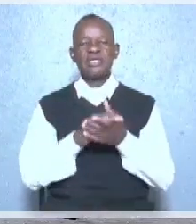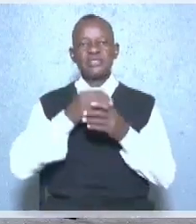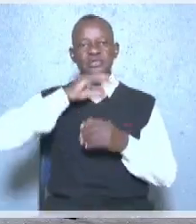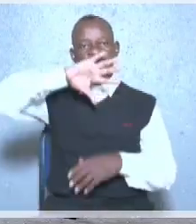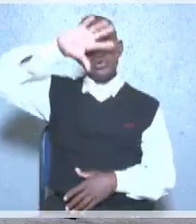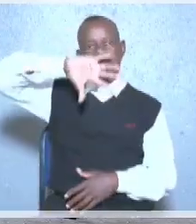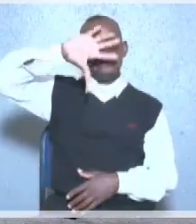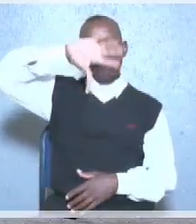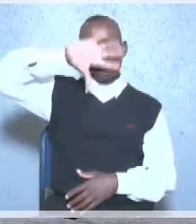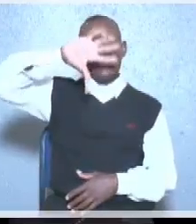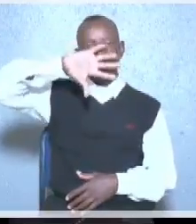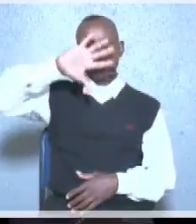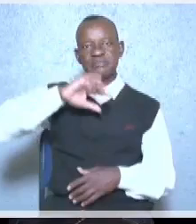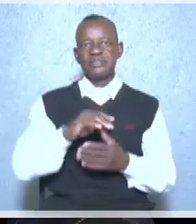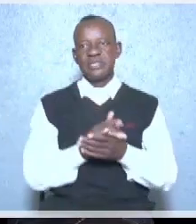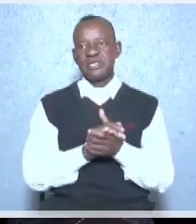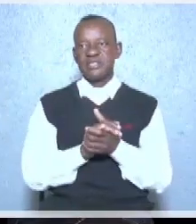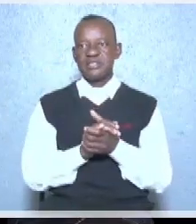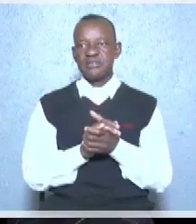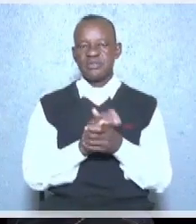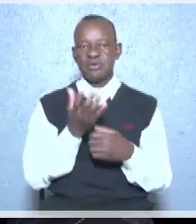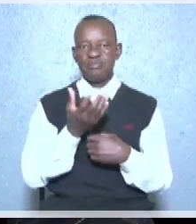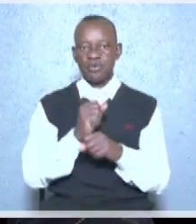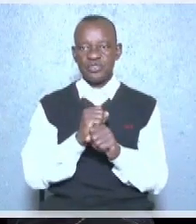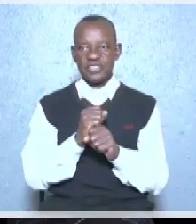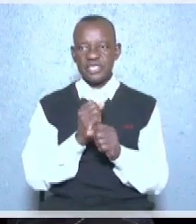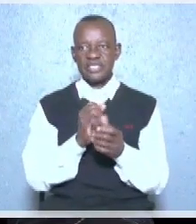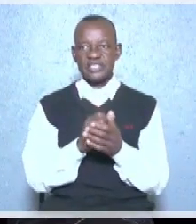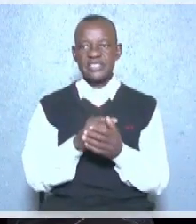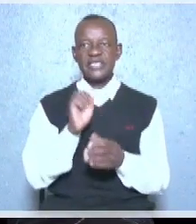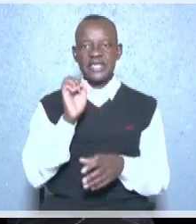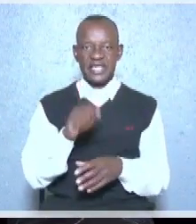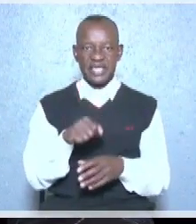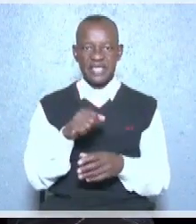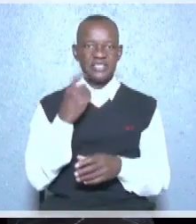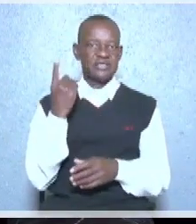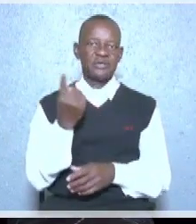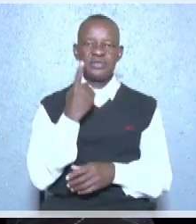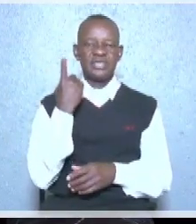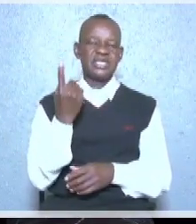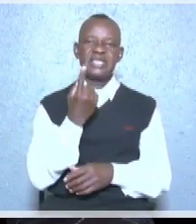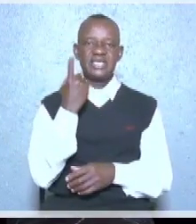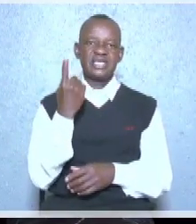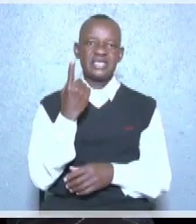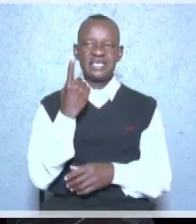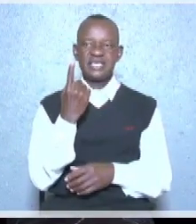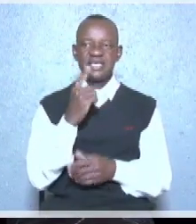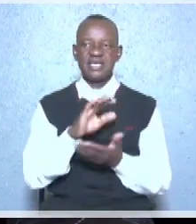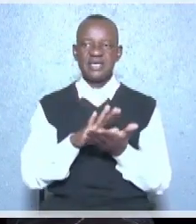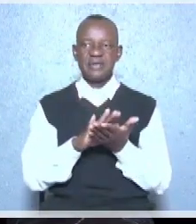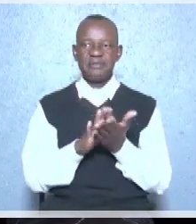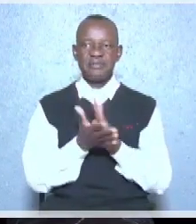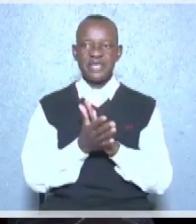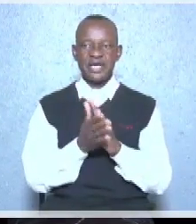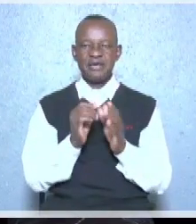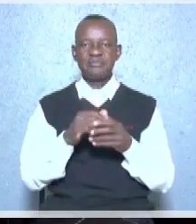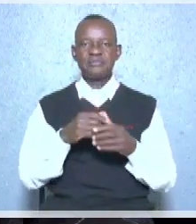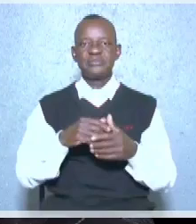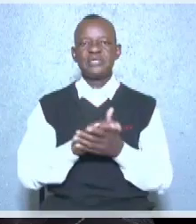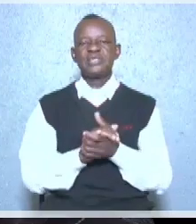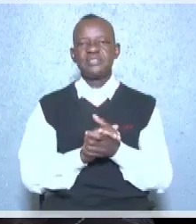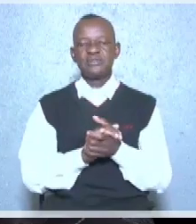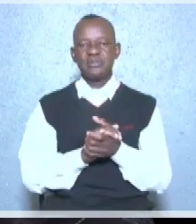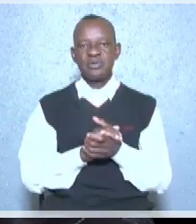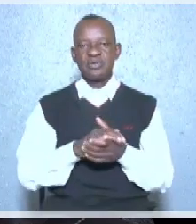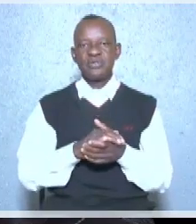will only be an industry, really, if it is commercialized. The